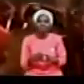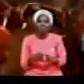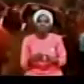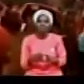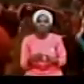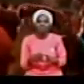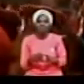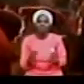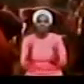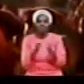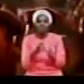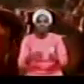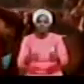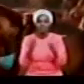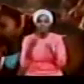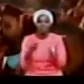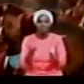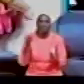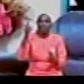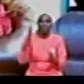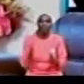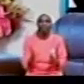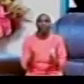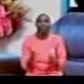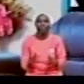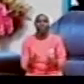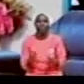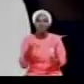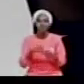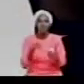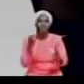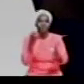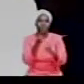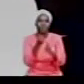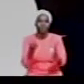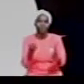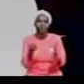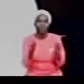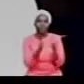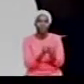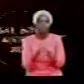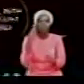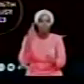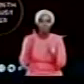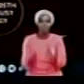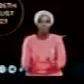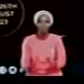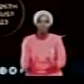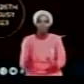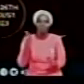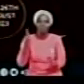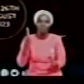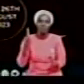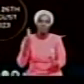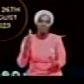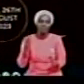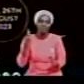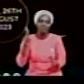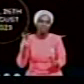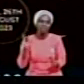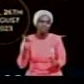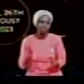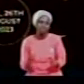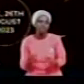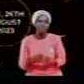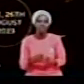the power of God in the Impact Academy with Pastor W.F. KUMUYI, being Reigning with Christ, on